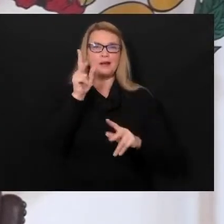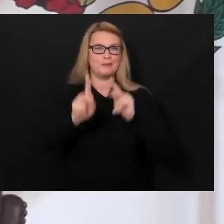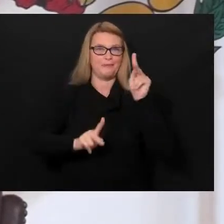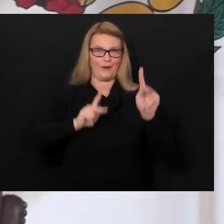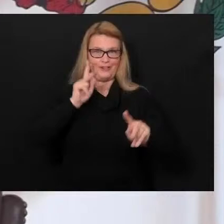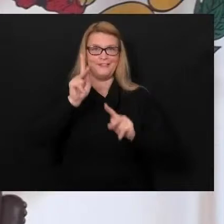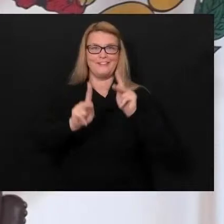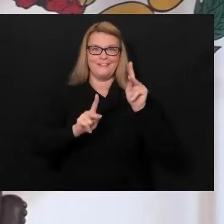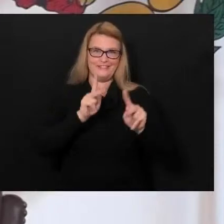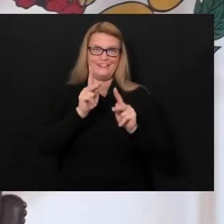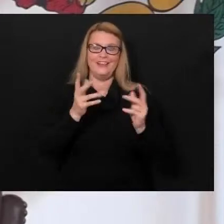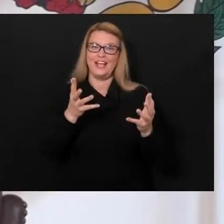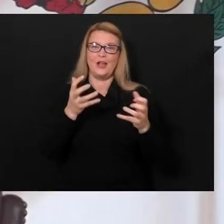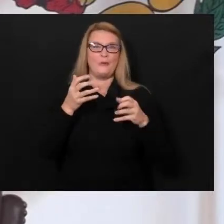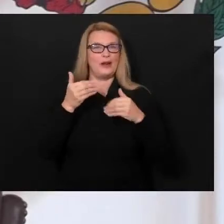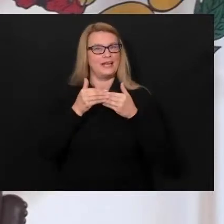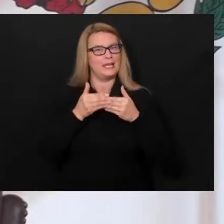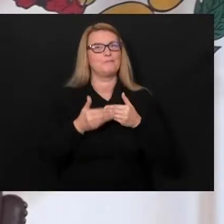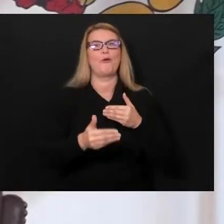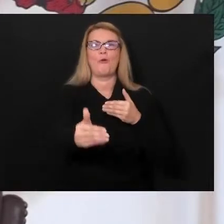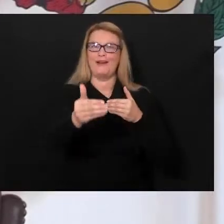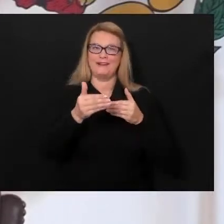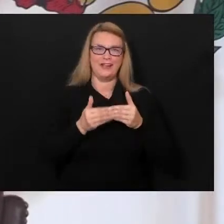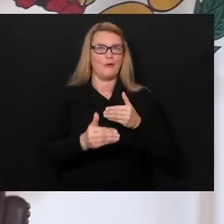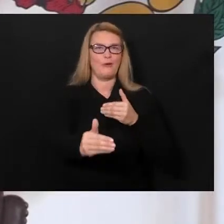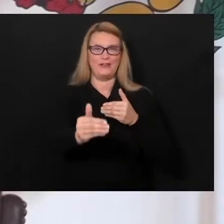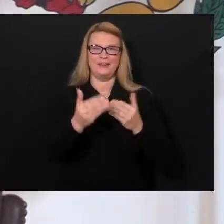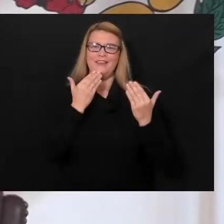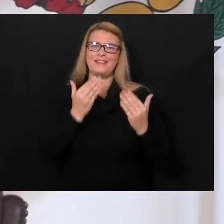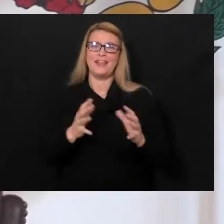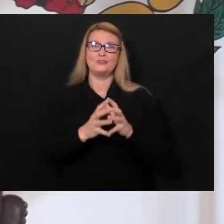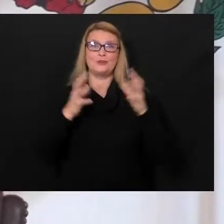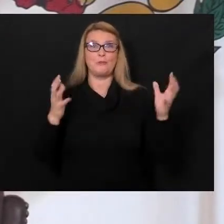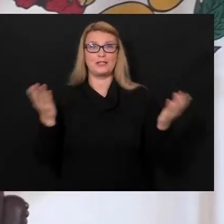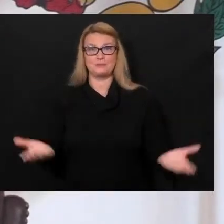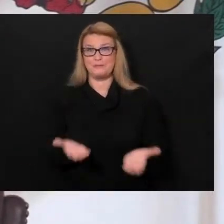everything, and we want to just keep pouring it on. So thank you so much for